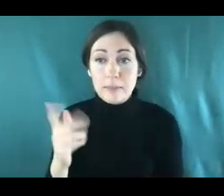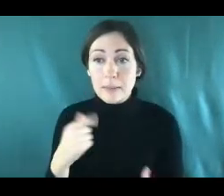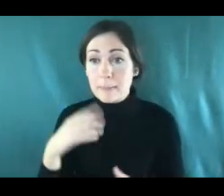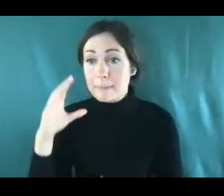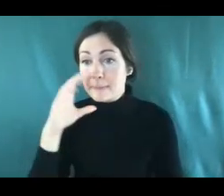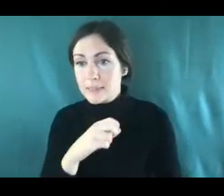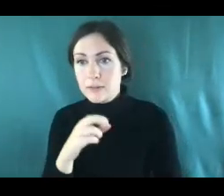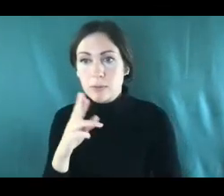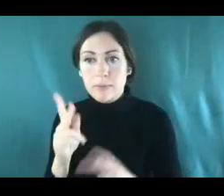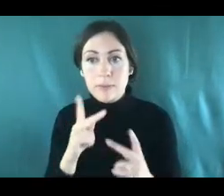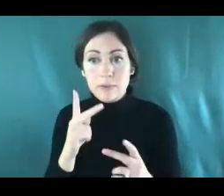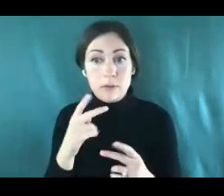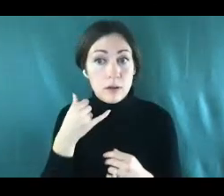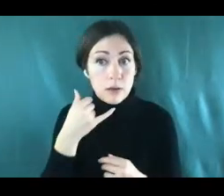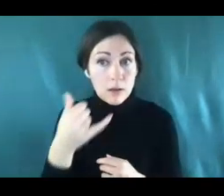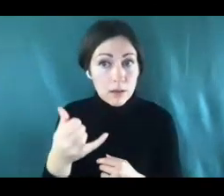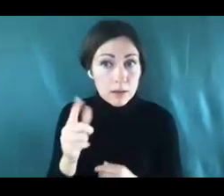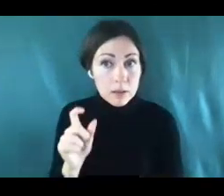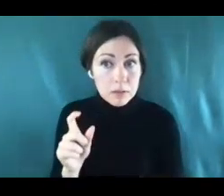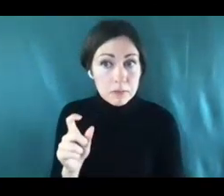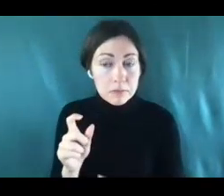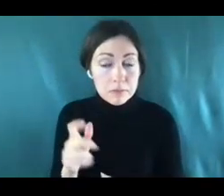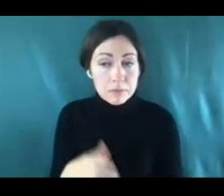out telephonically?